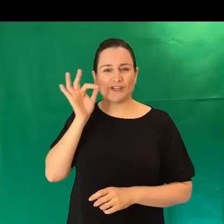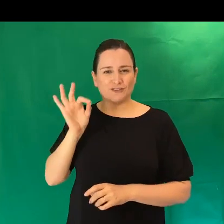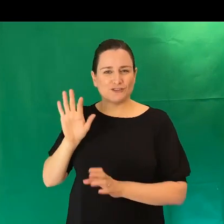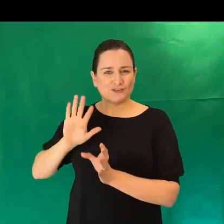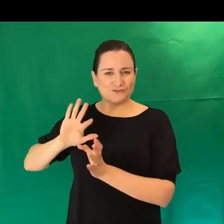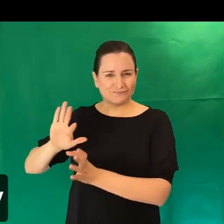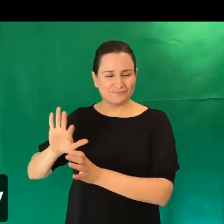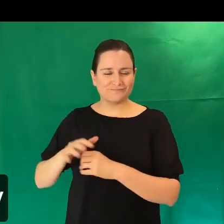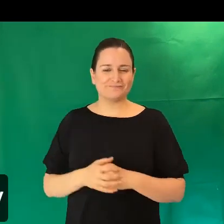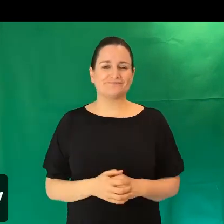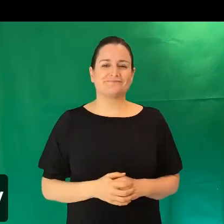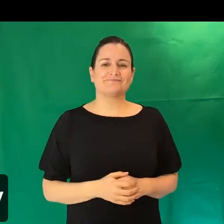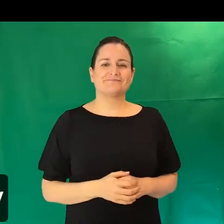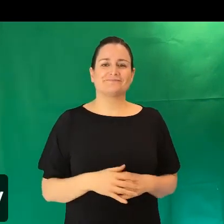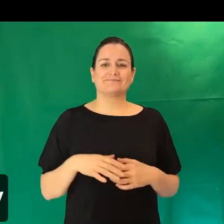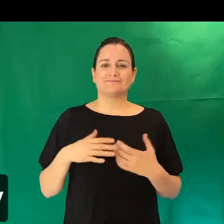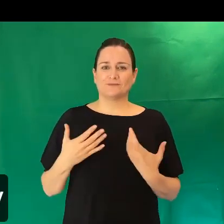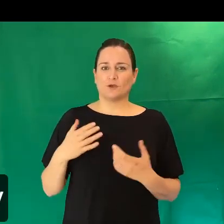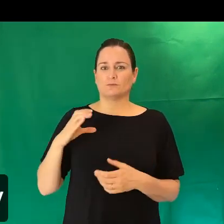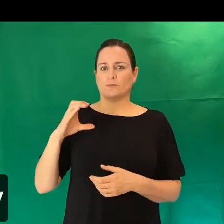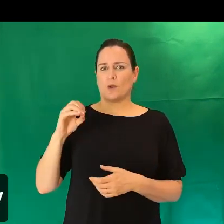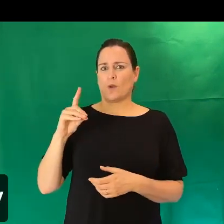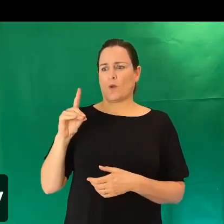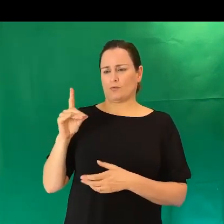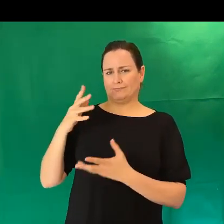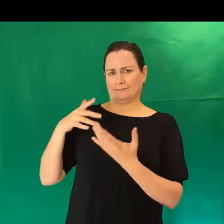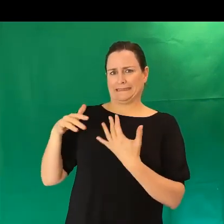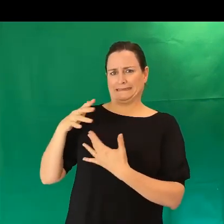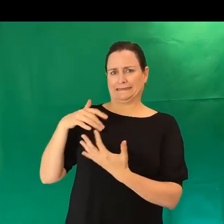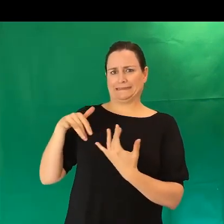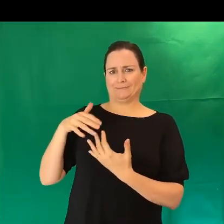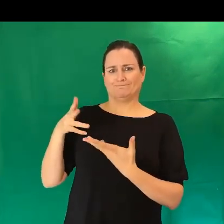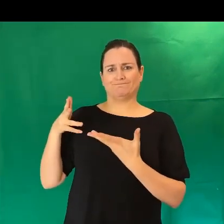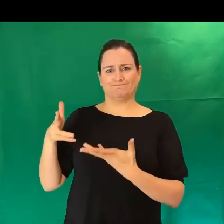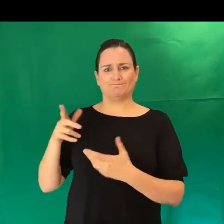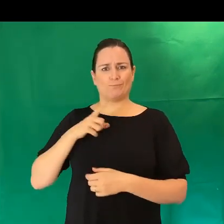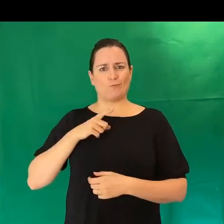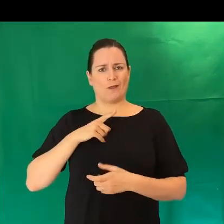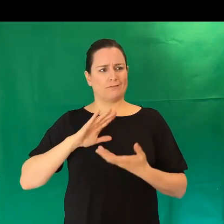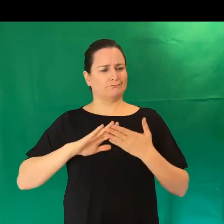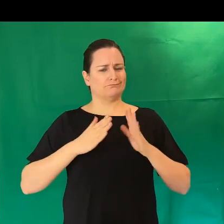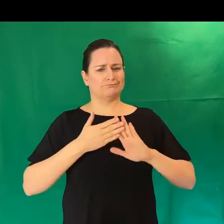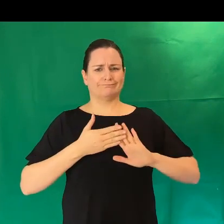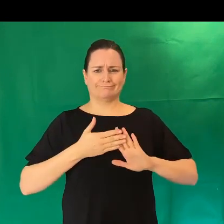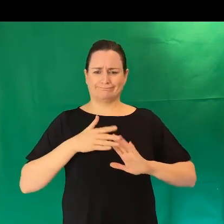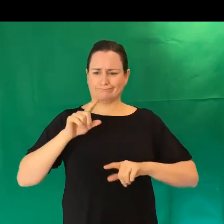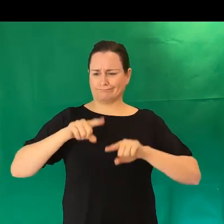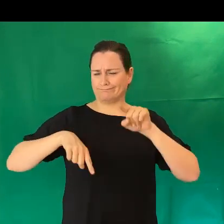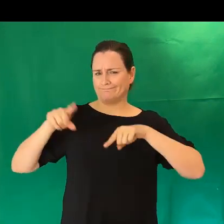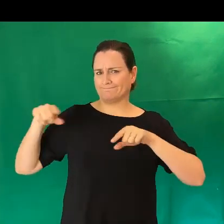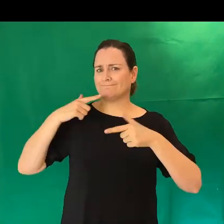French. So this sort of code mixing we're very familiar with in a multilingual society.